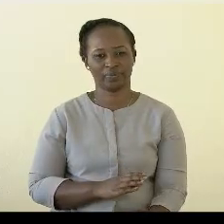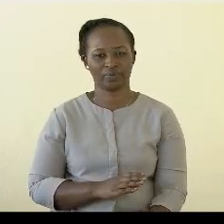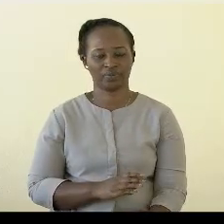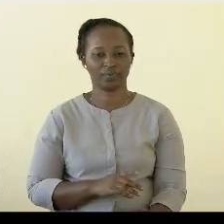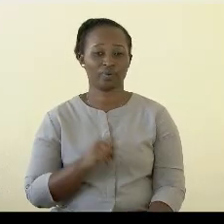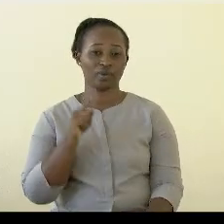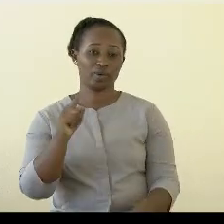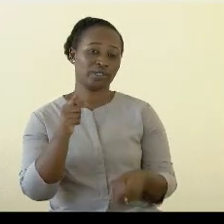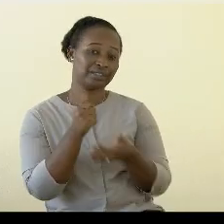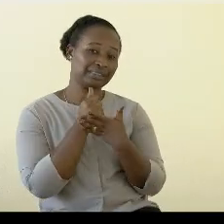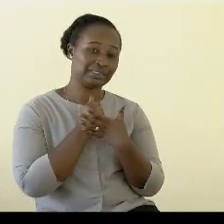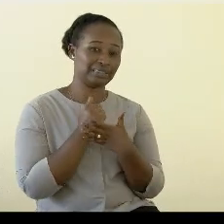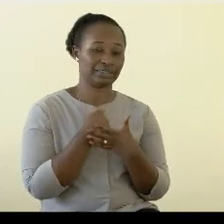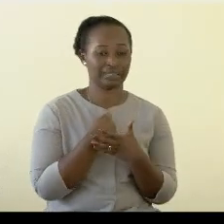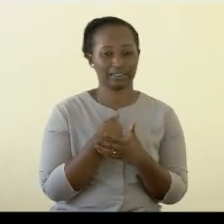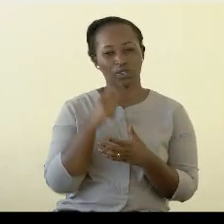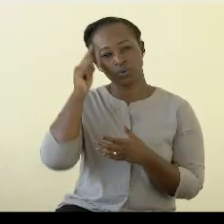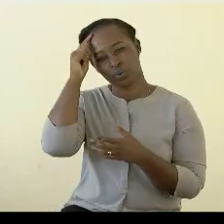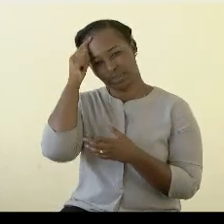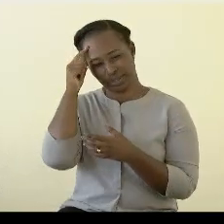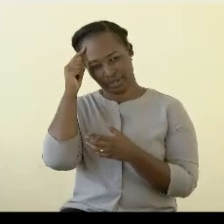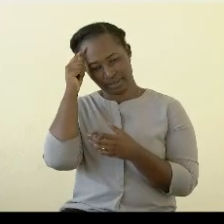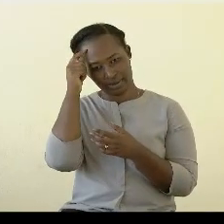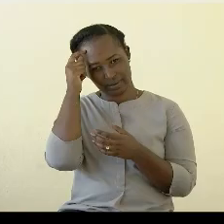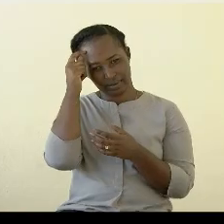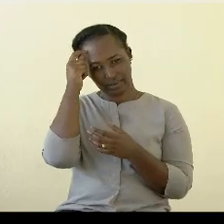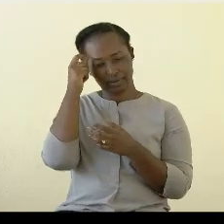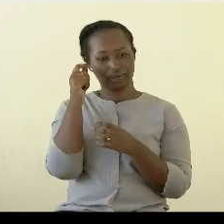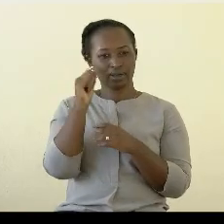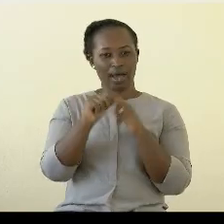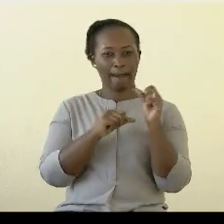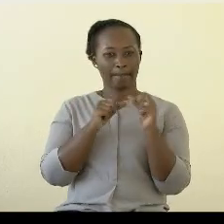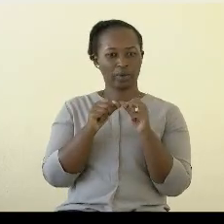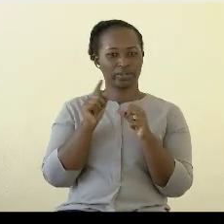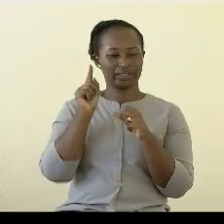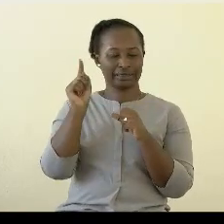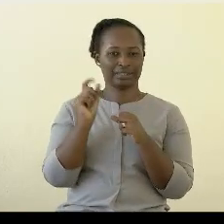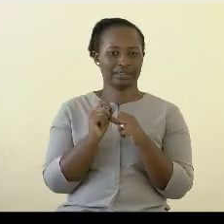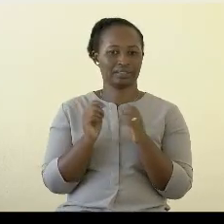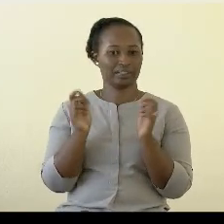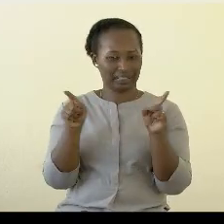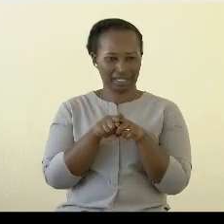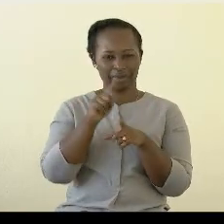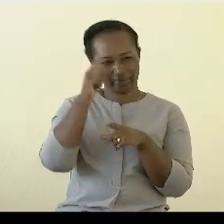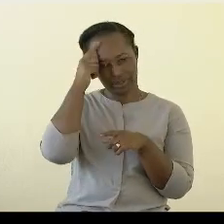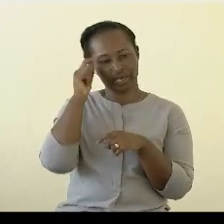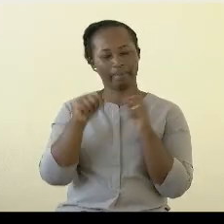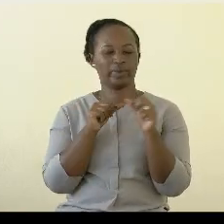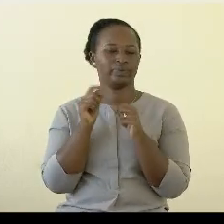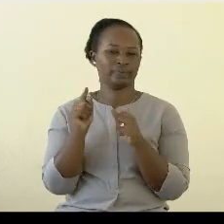Which takes me to thinking about this, which you should also think about.